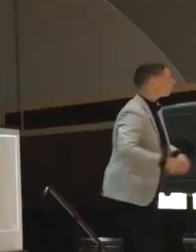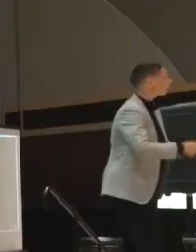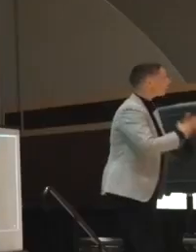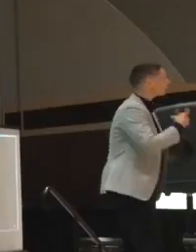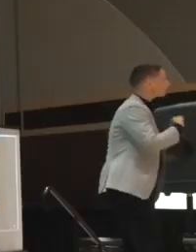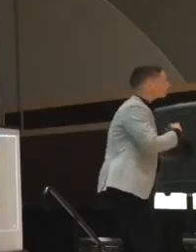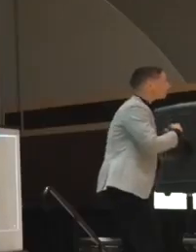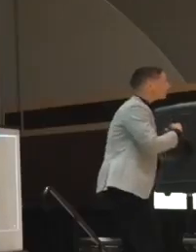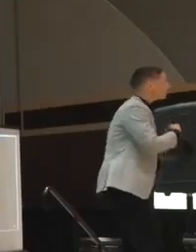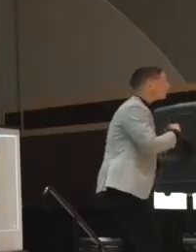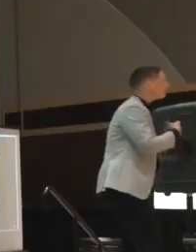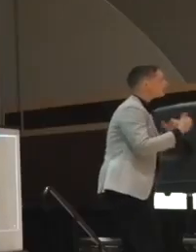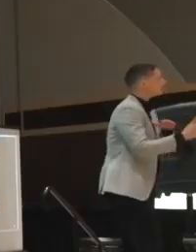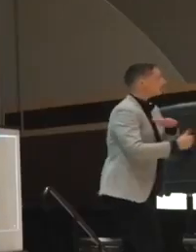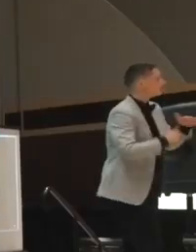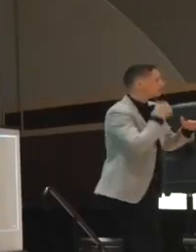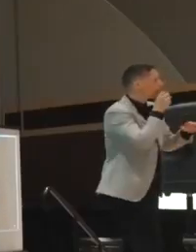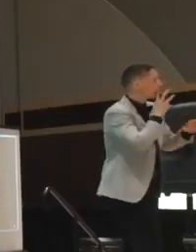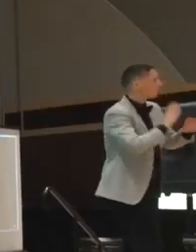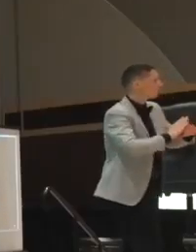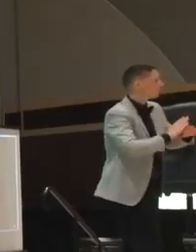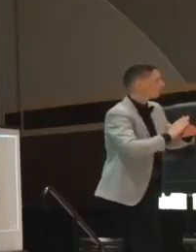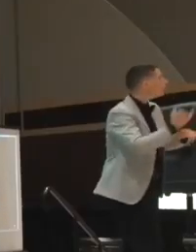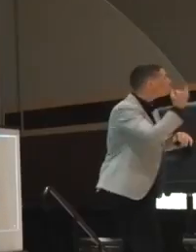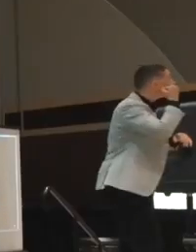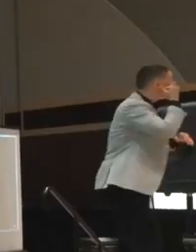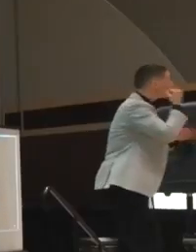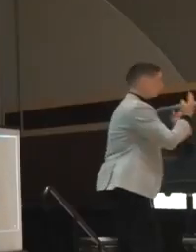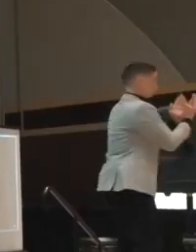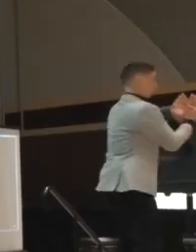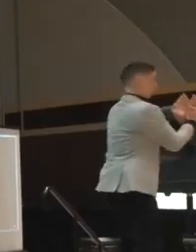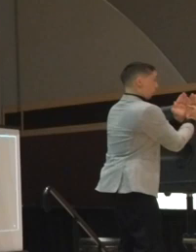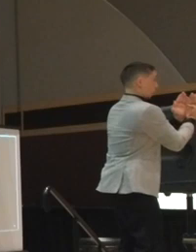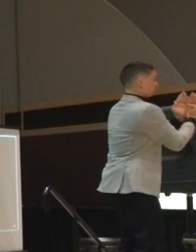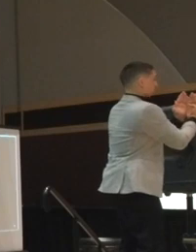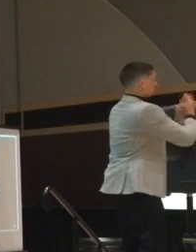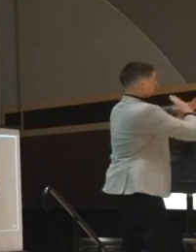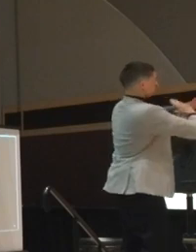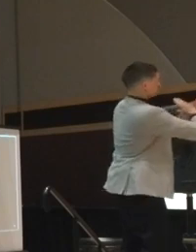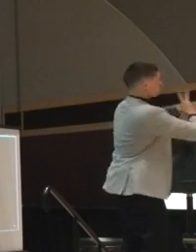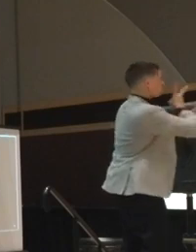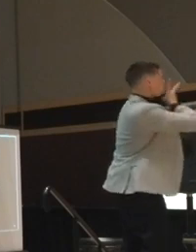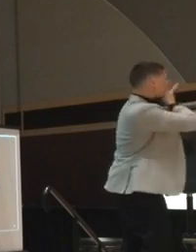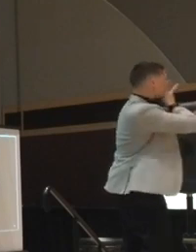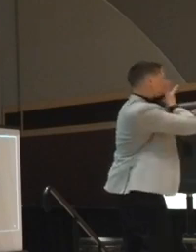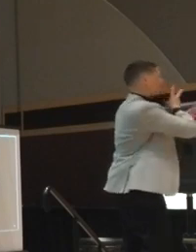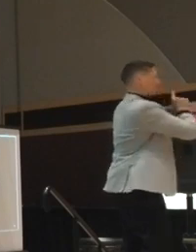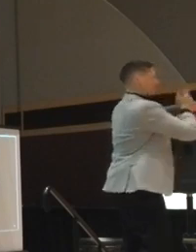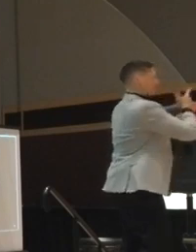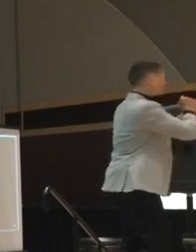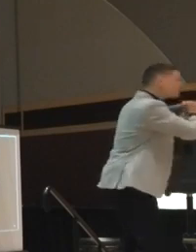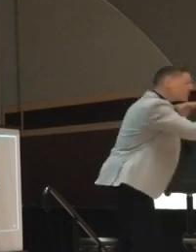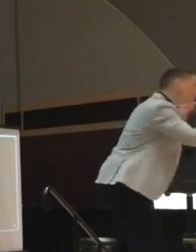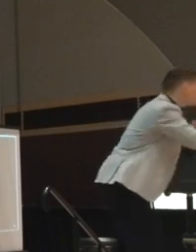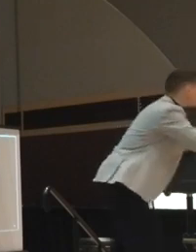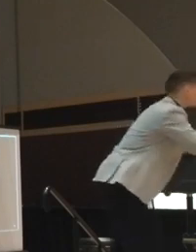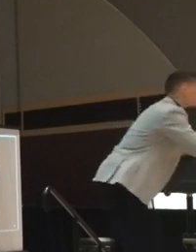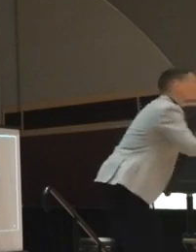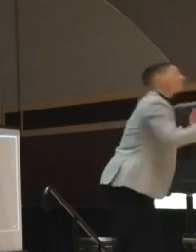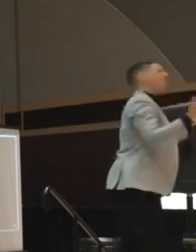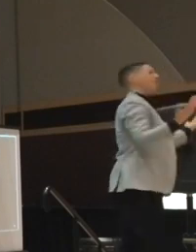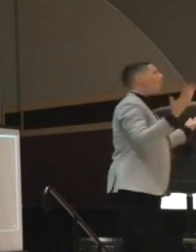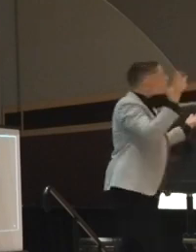they'd had watertight doors, it would not have happened. It's the kind of stuff that when I was working in construction, I used to buy this kind of